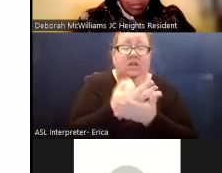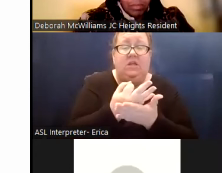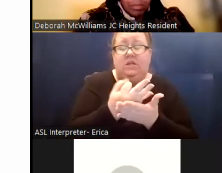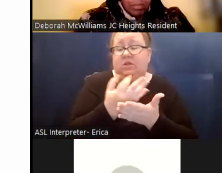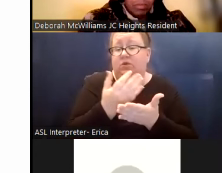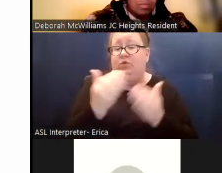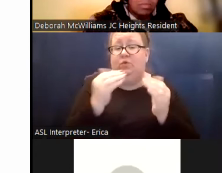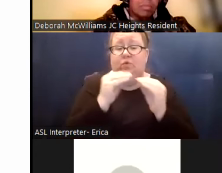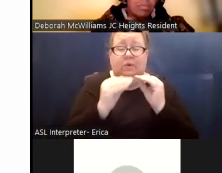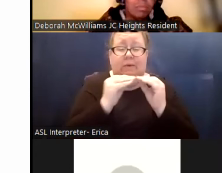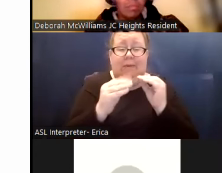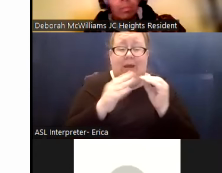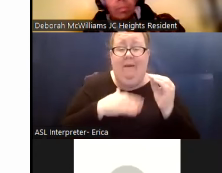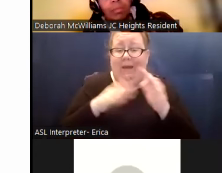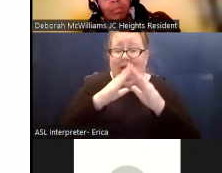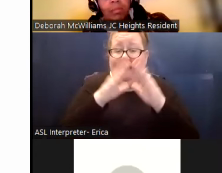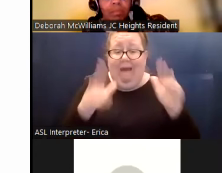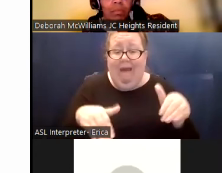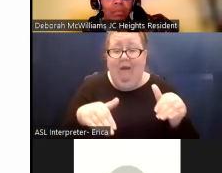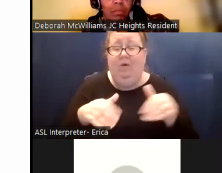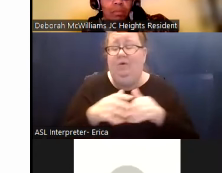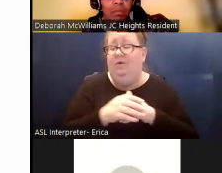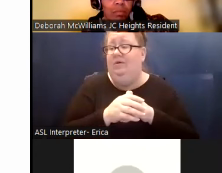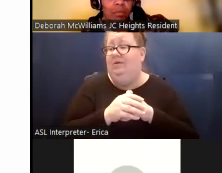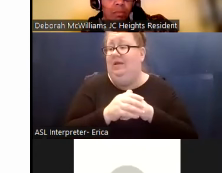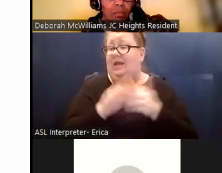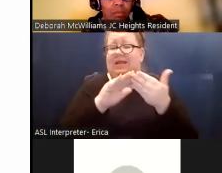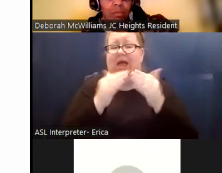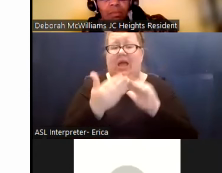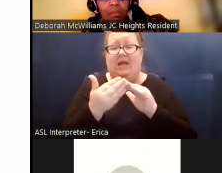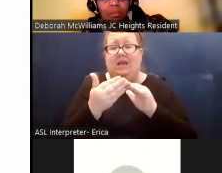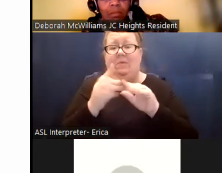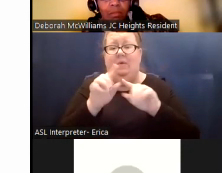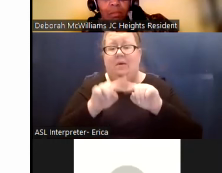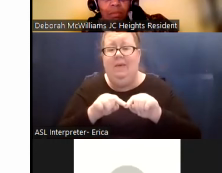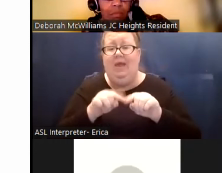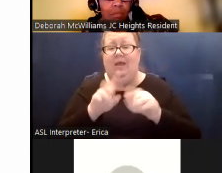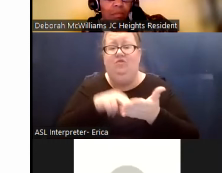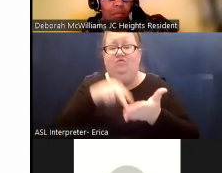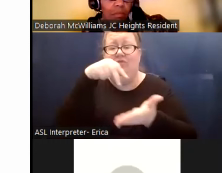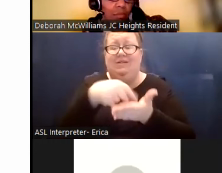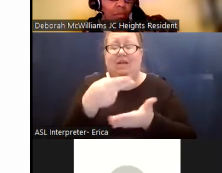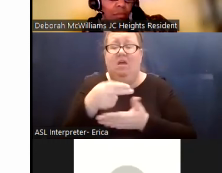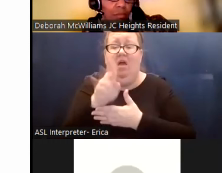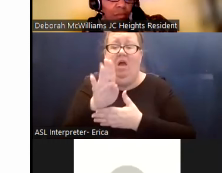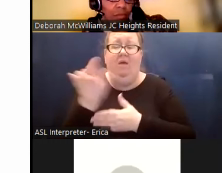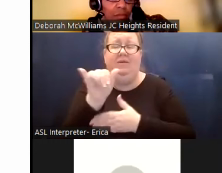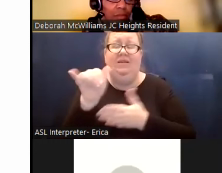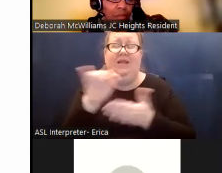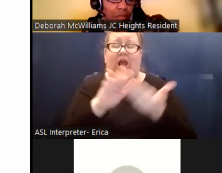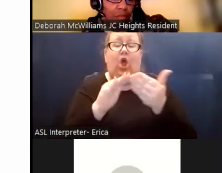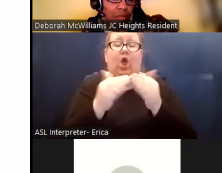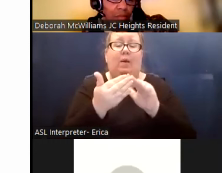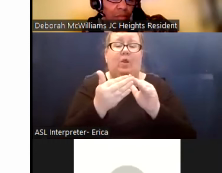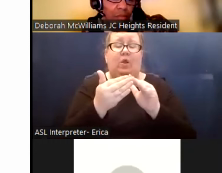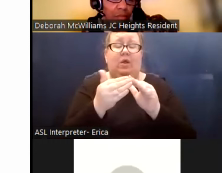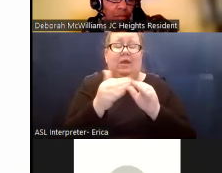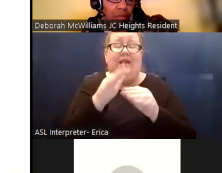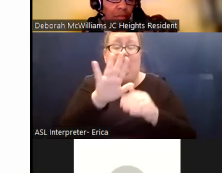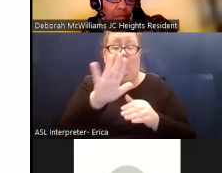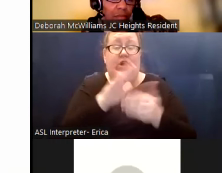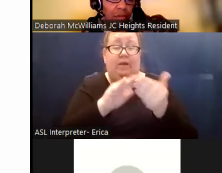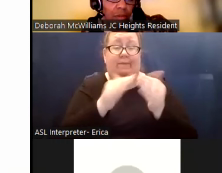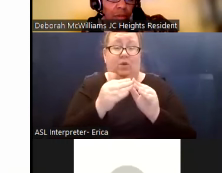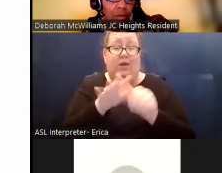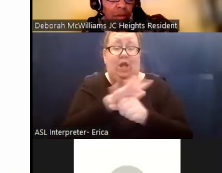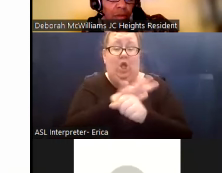And a neighborhood-based resilience hub would be like a local place in your community that you can go to help